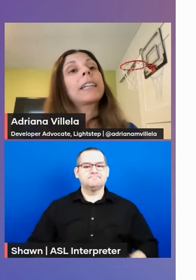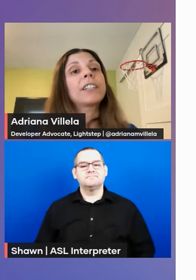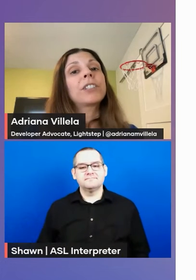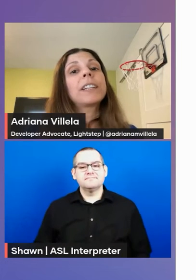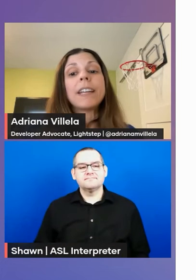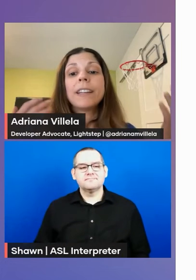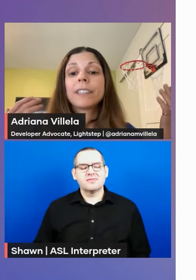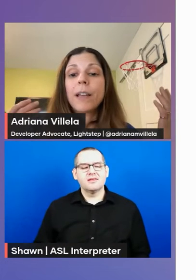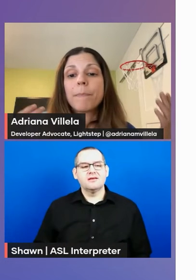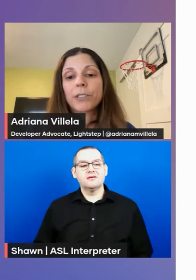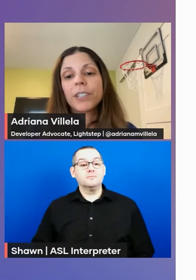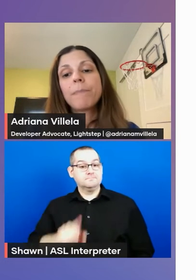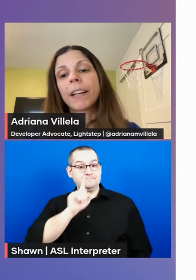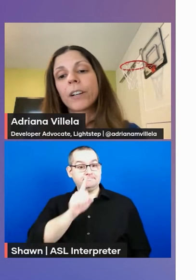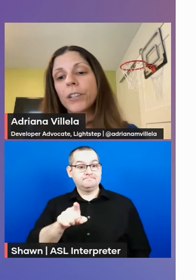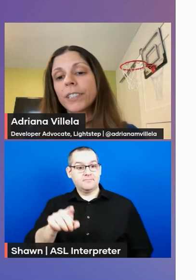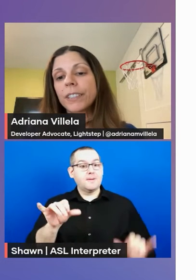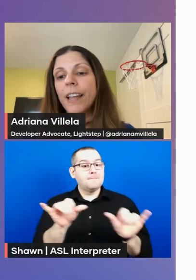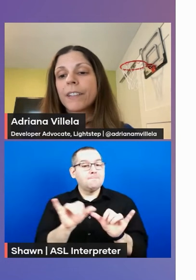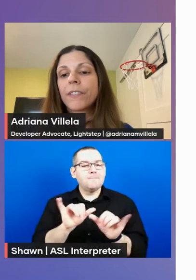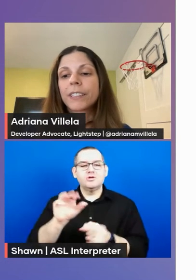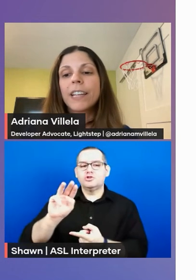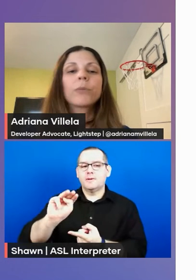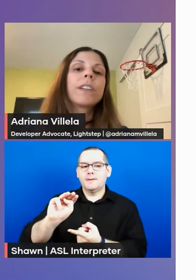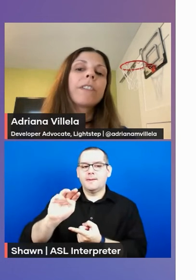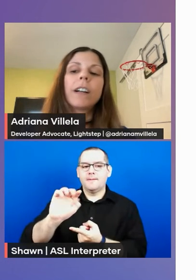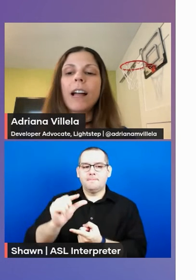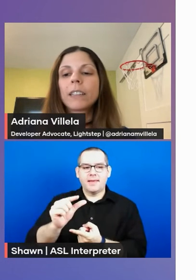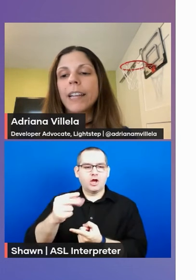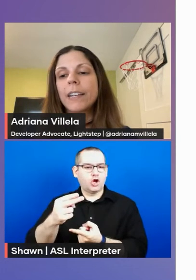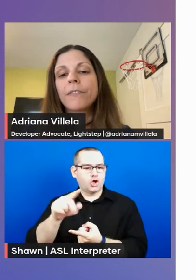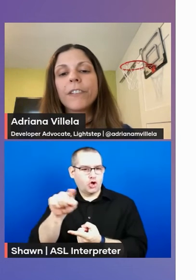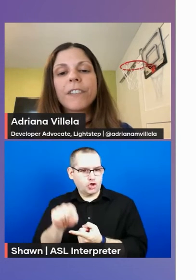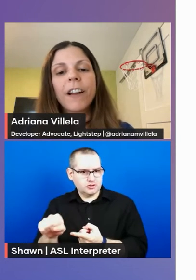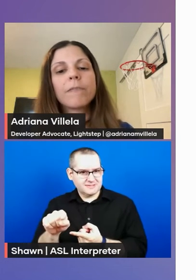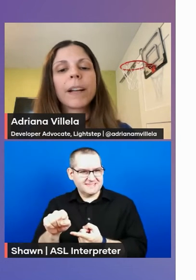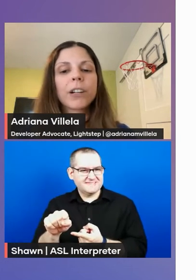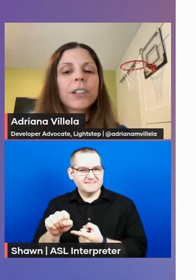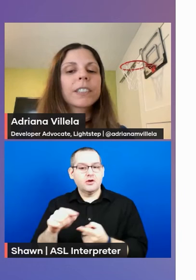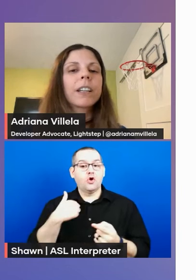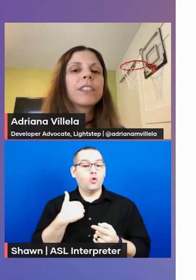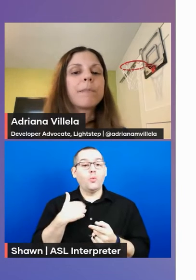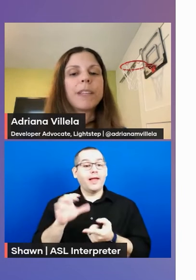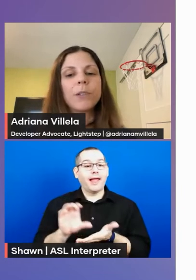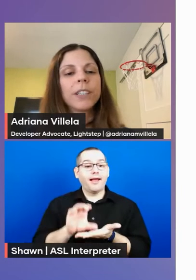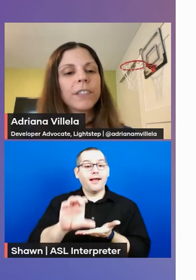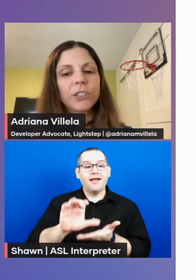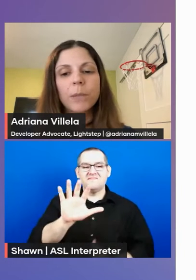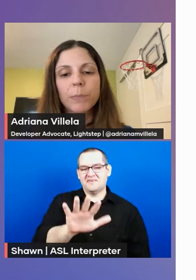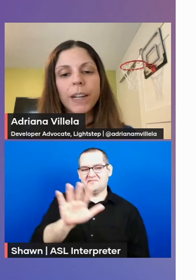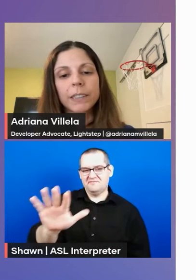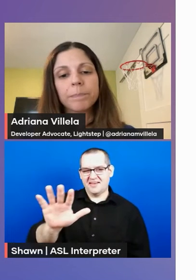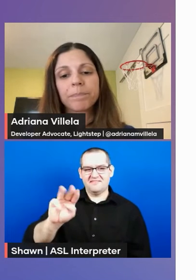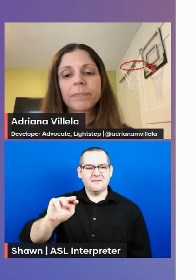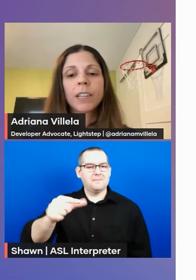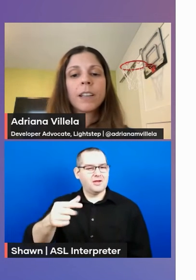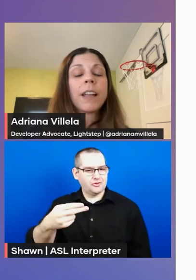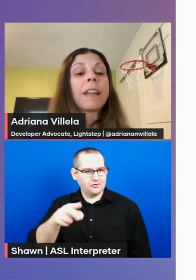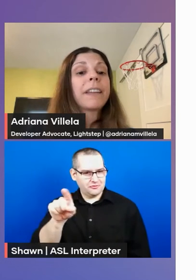CPU allocation is measured in megahertz, and in this case, we've allocated 55 megahertz of CPU to this job